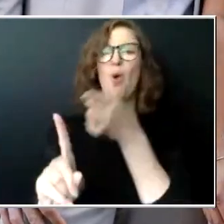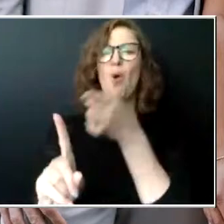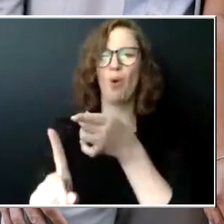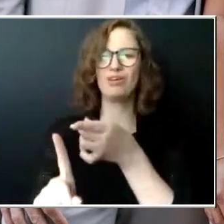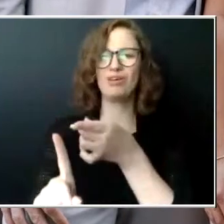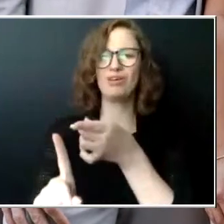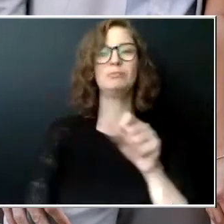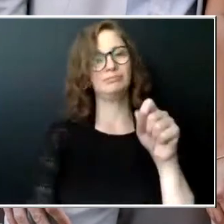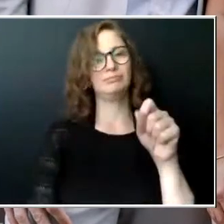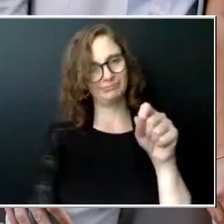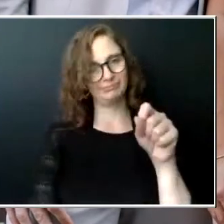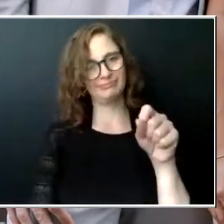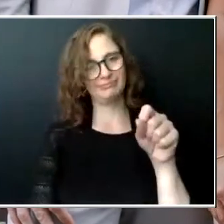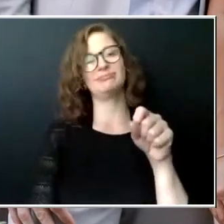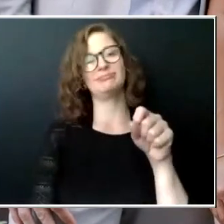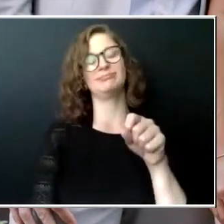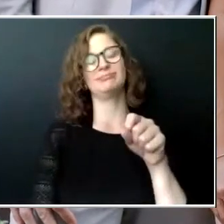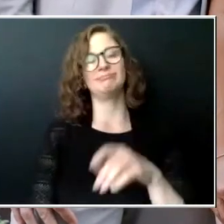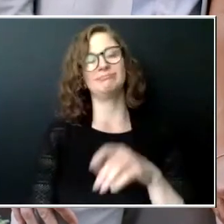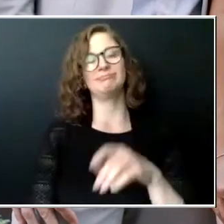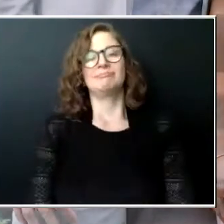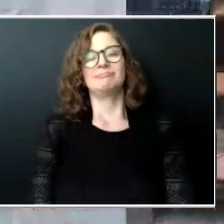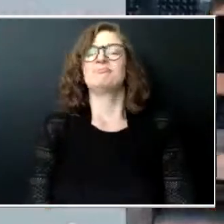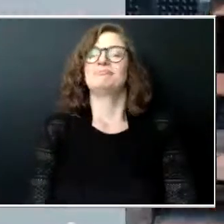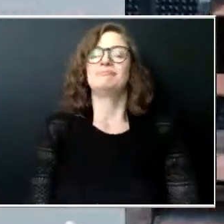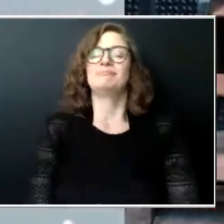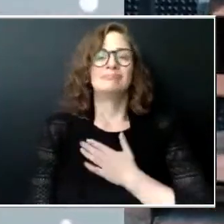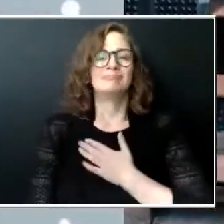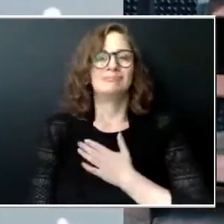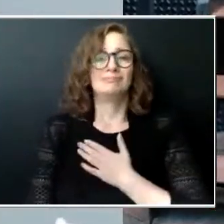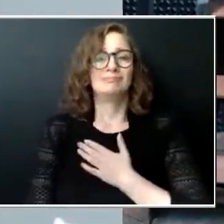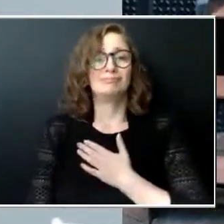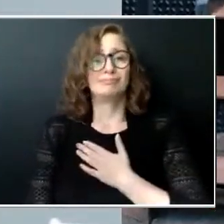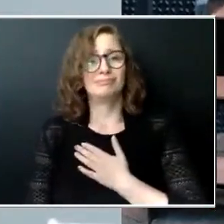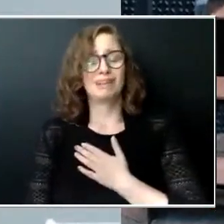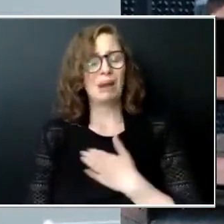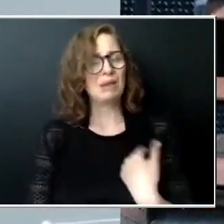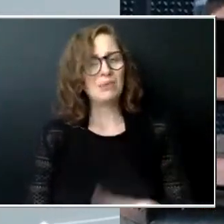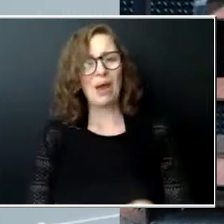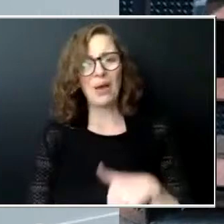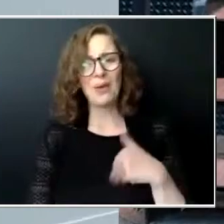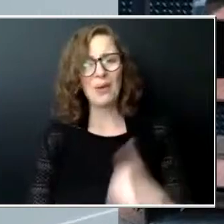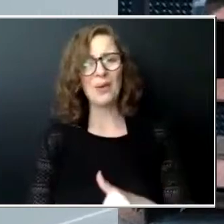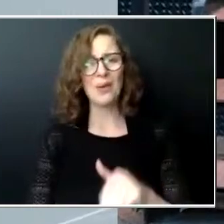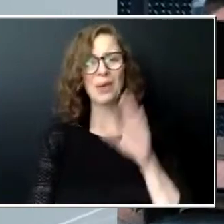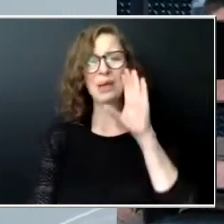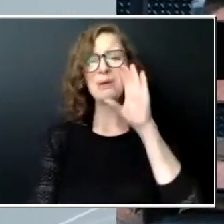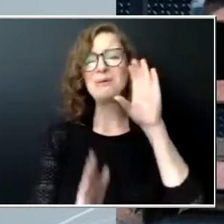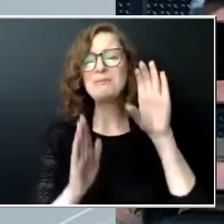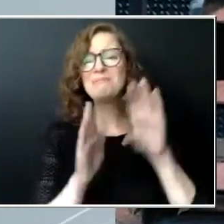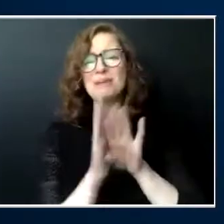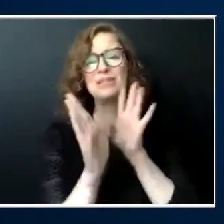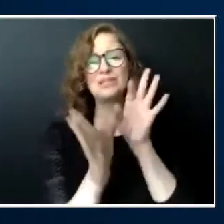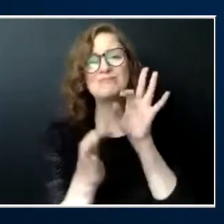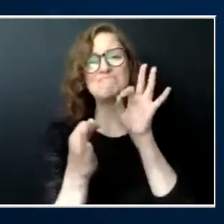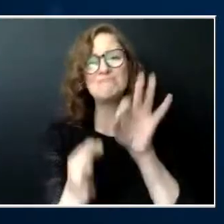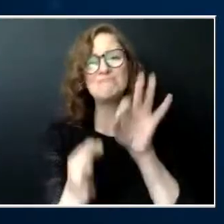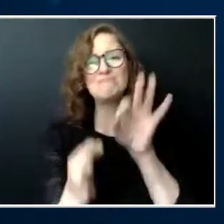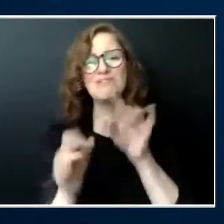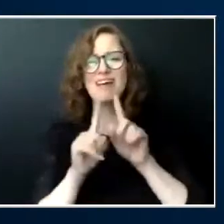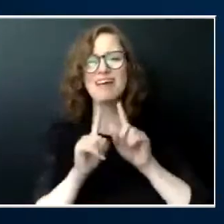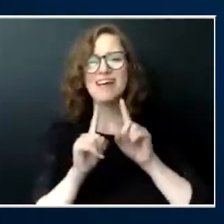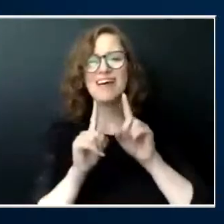I mean, hello. Yeah. Picture perfect, right. walking her down the aisle. Yeah,